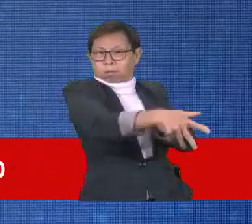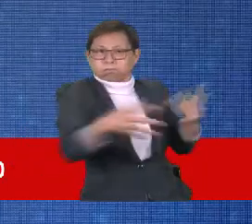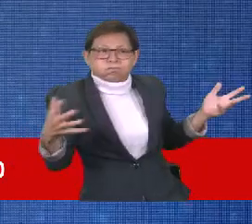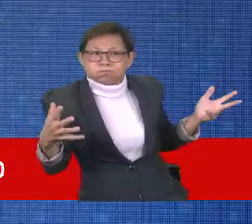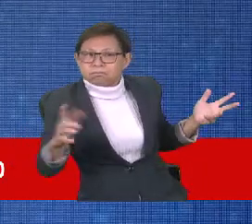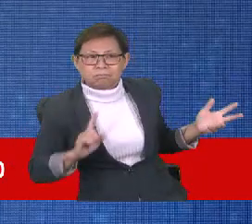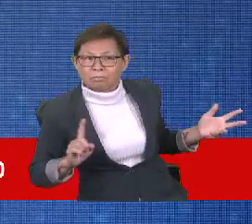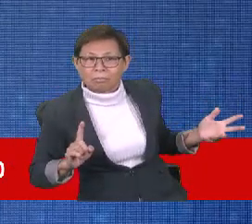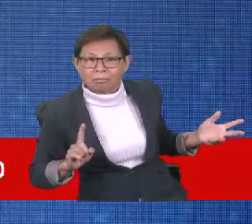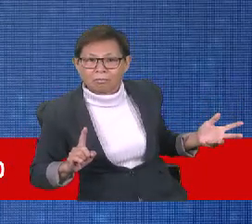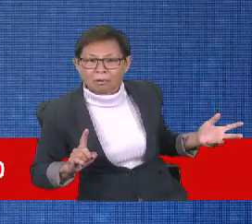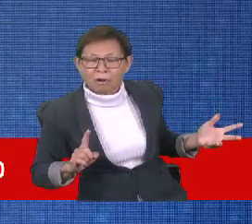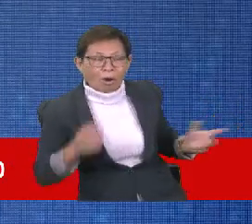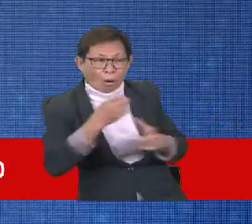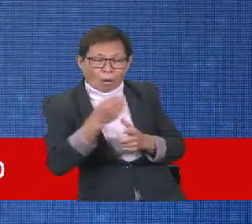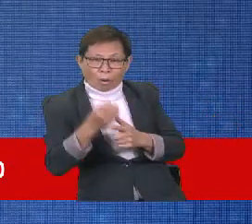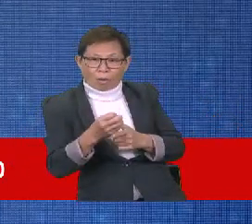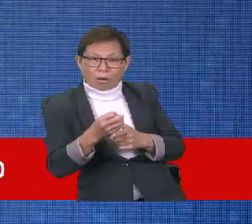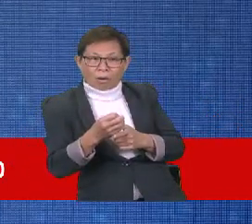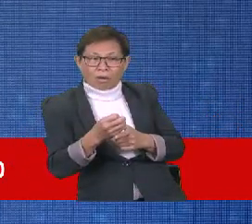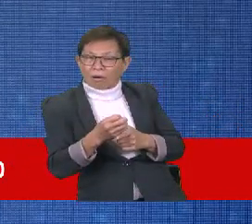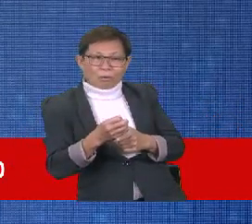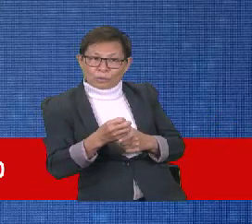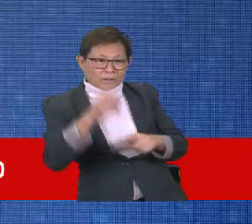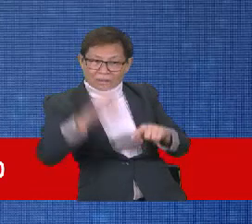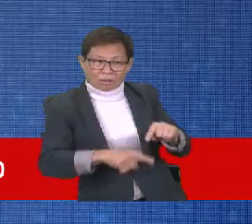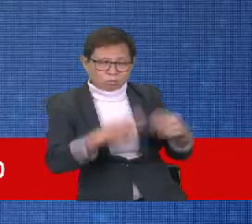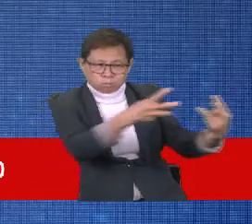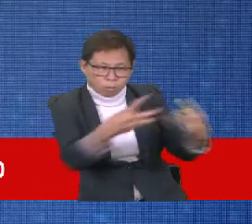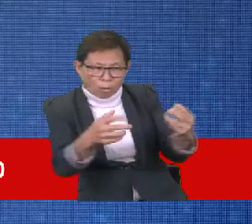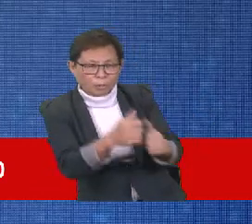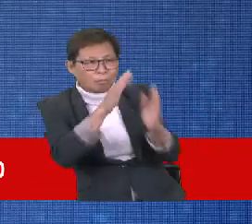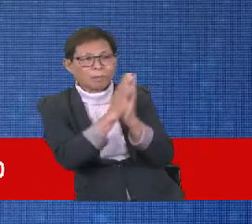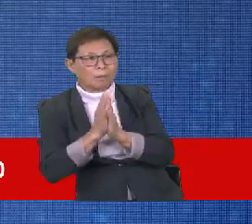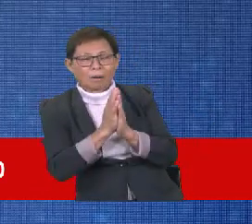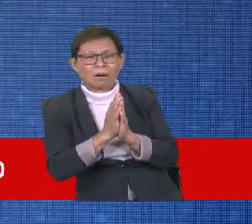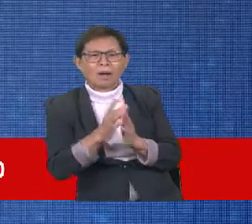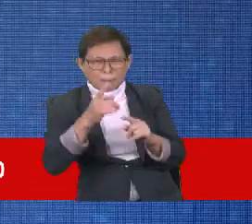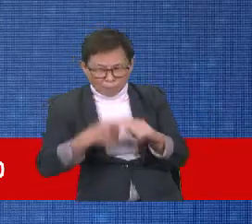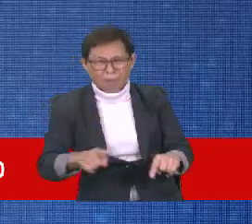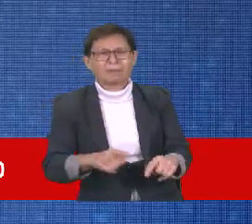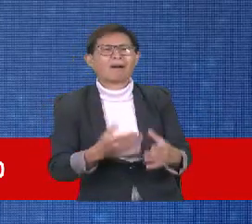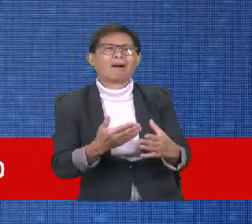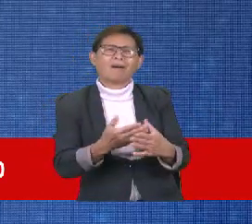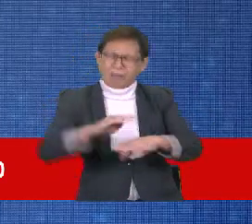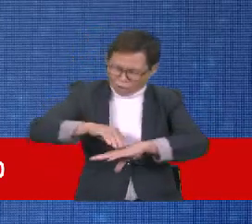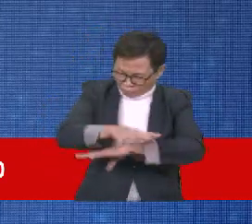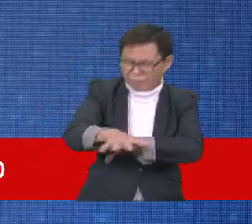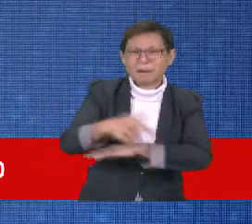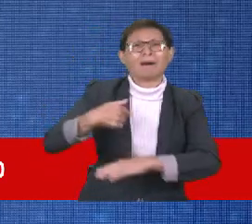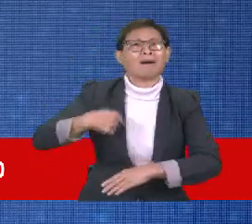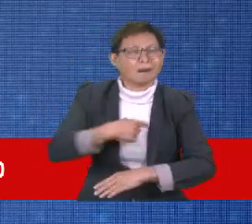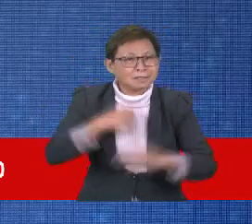and enter into a battle with them. But it's affecting us. It's affecting